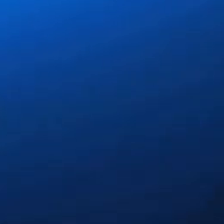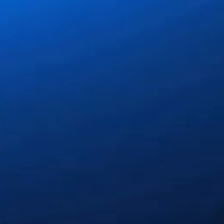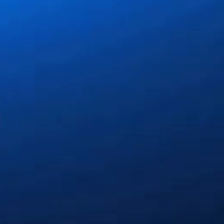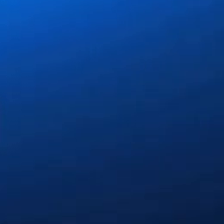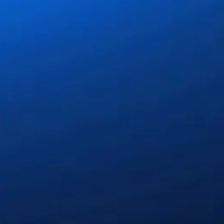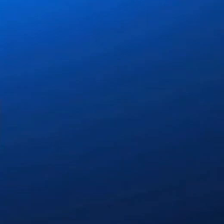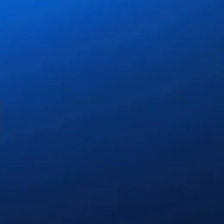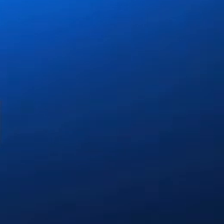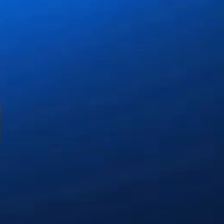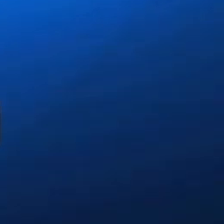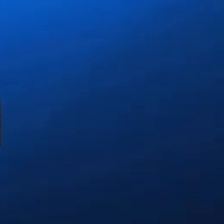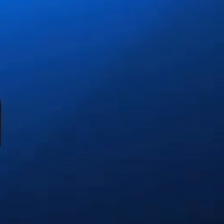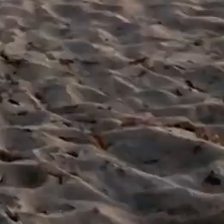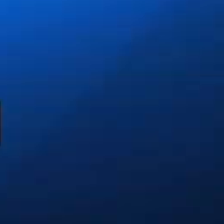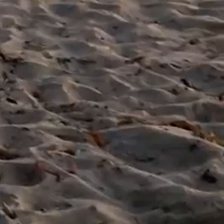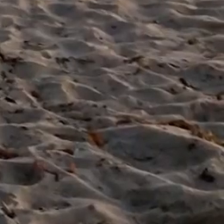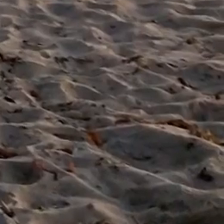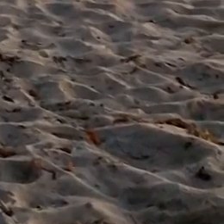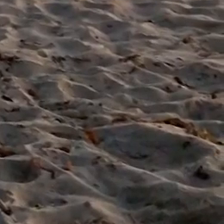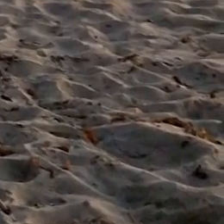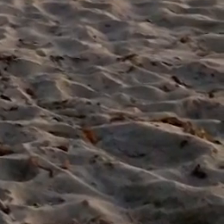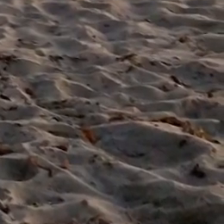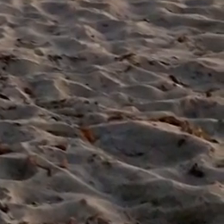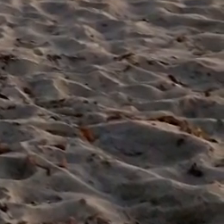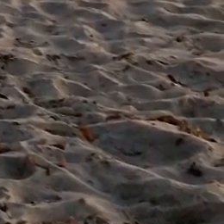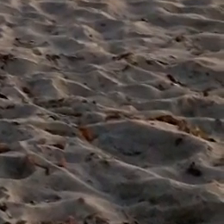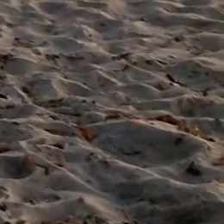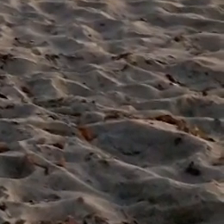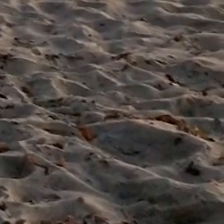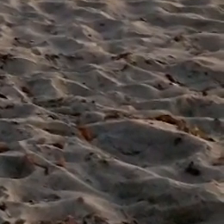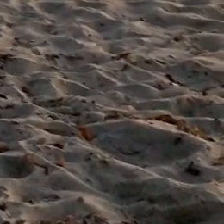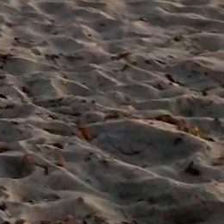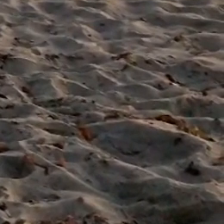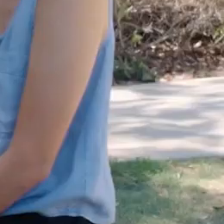Item to the wish list for their future canine companion.